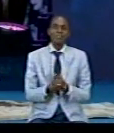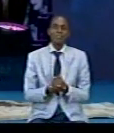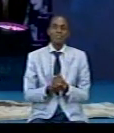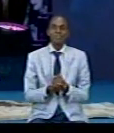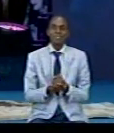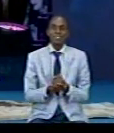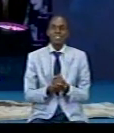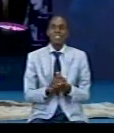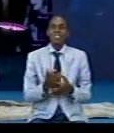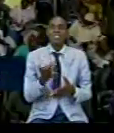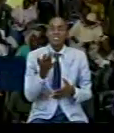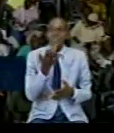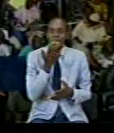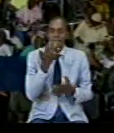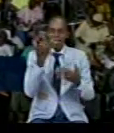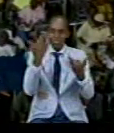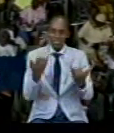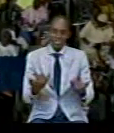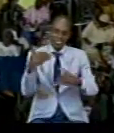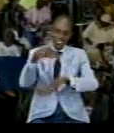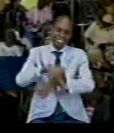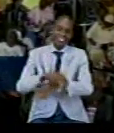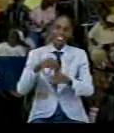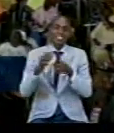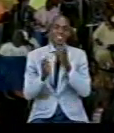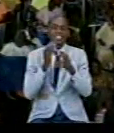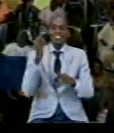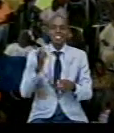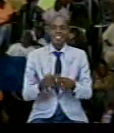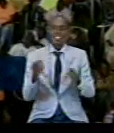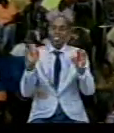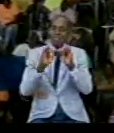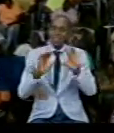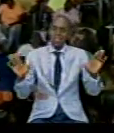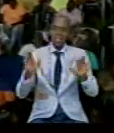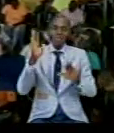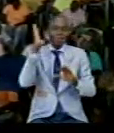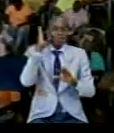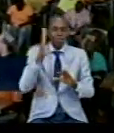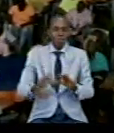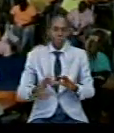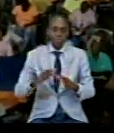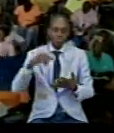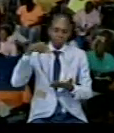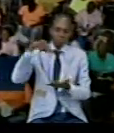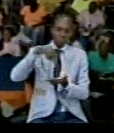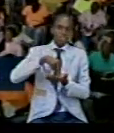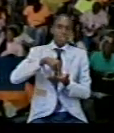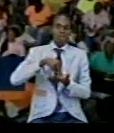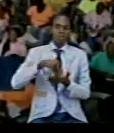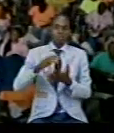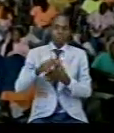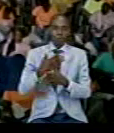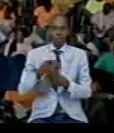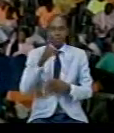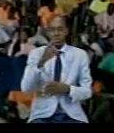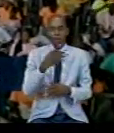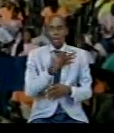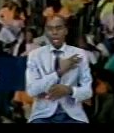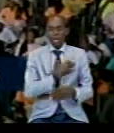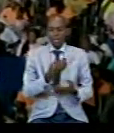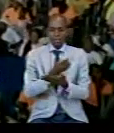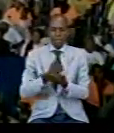Favor tonight. Nothing will stand between you and divine favor tonight